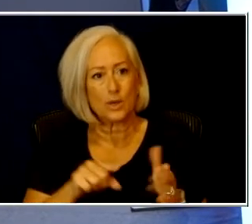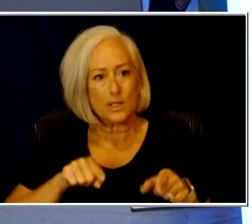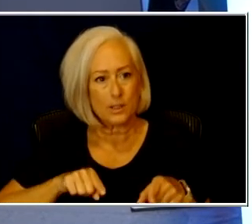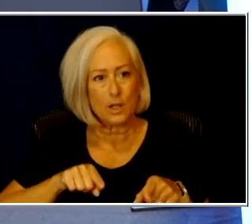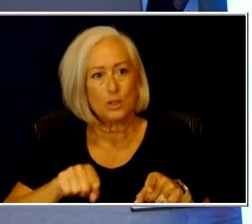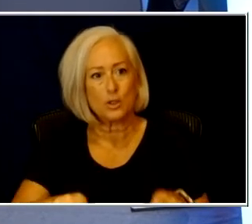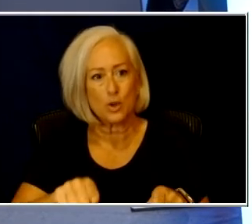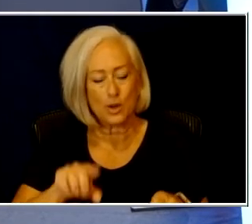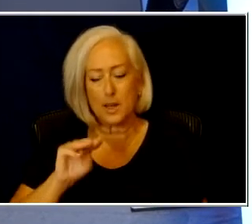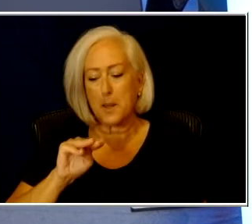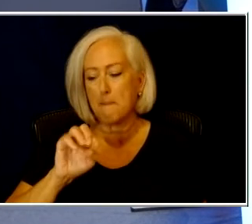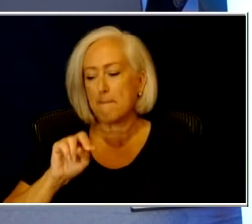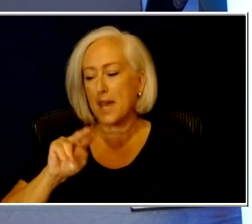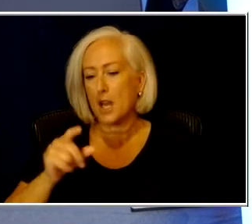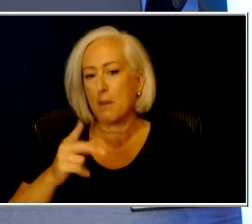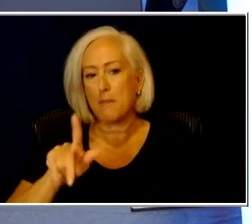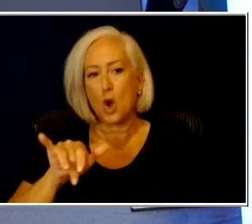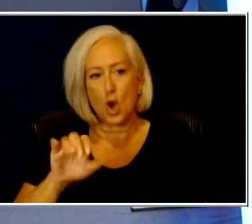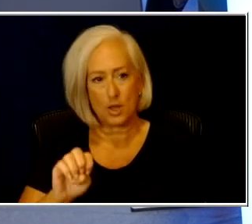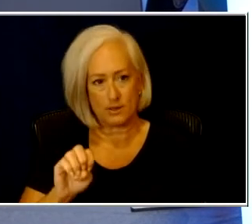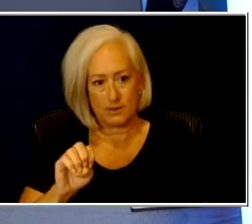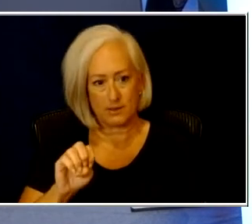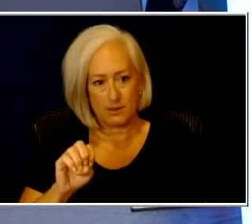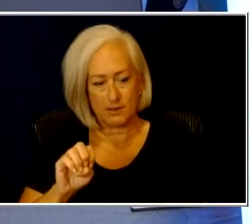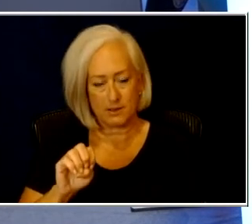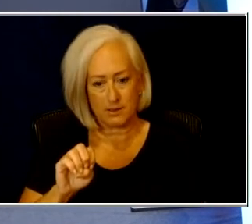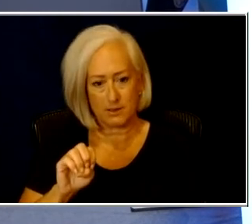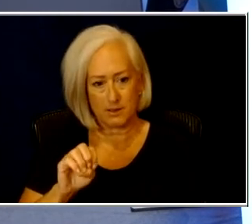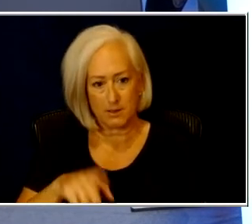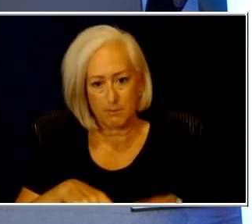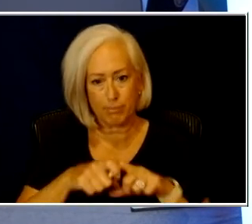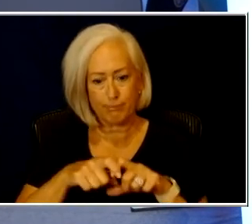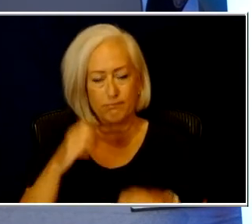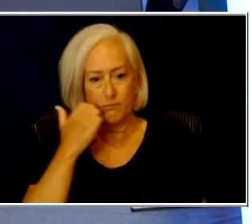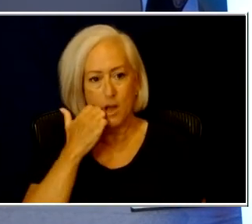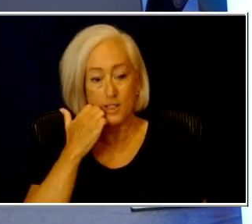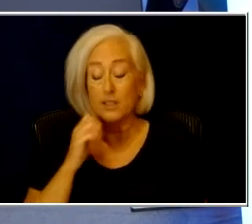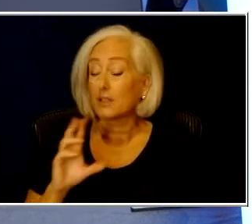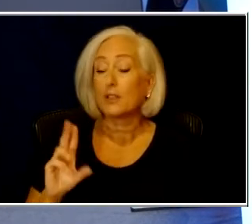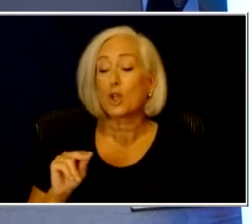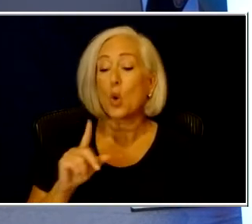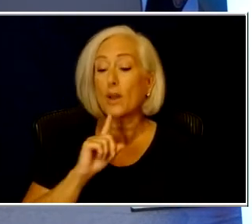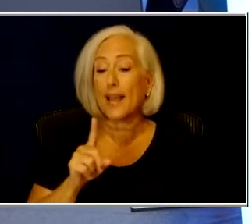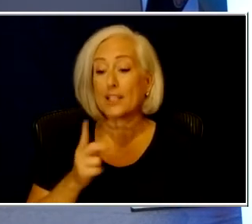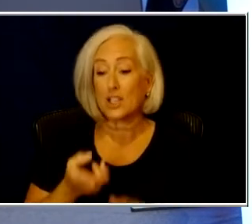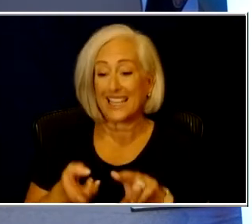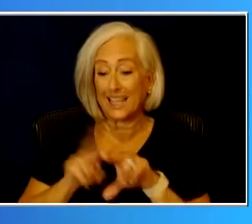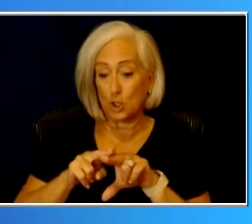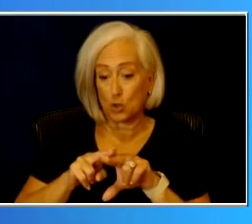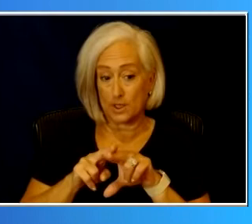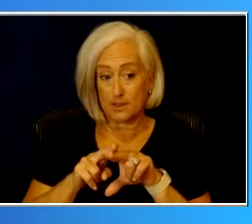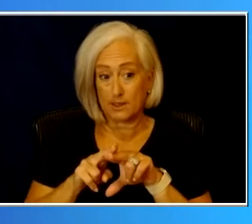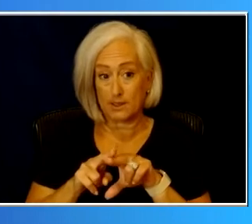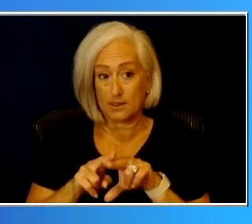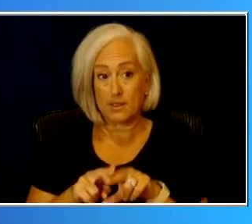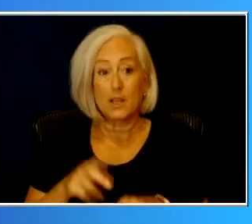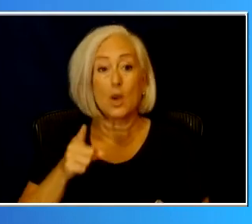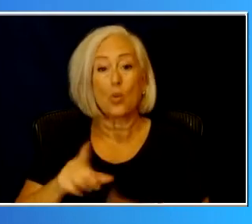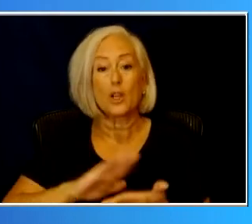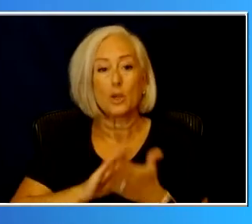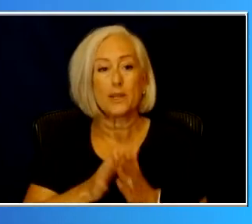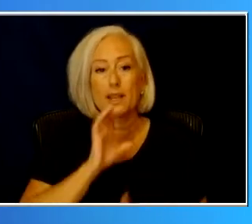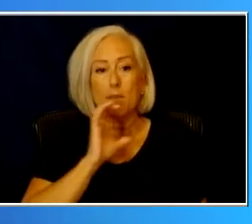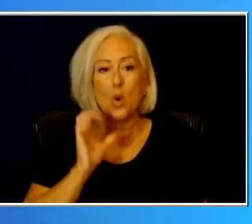of ovarian cancer basically increases. So, or in the sense that overall, as you age, your risk